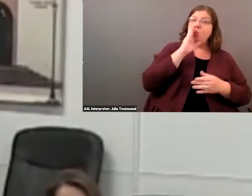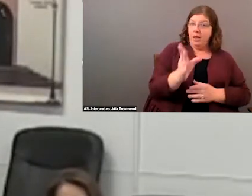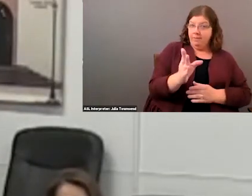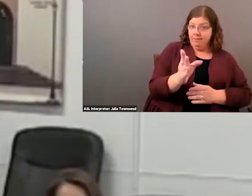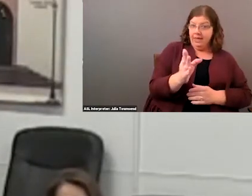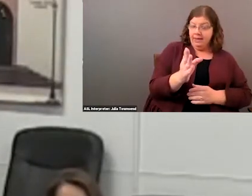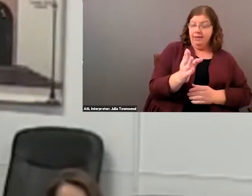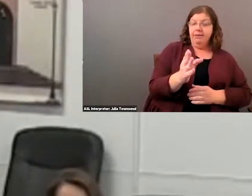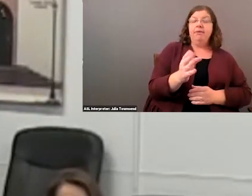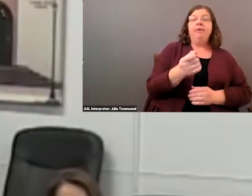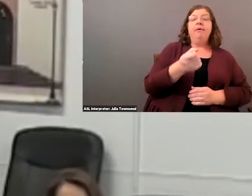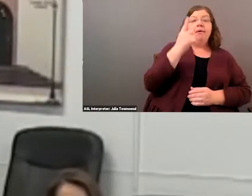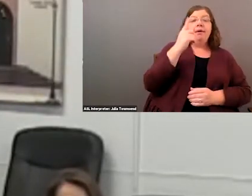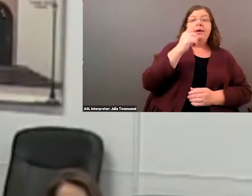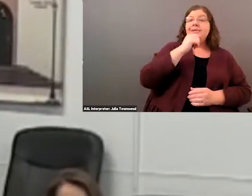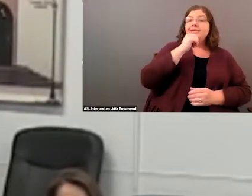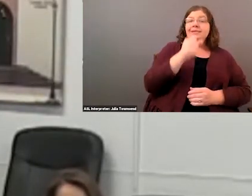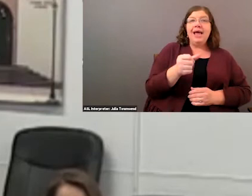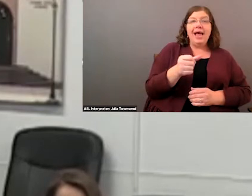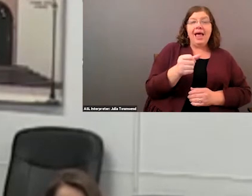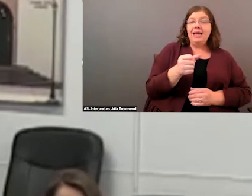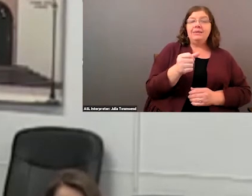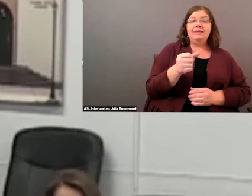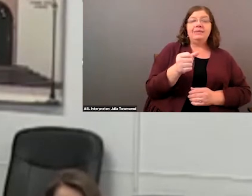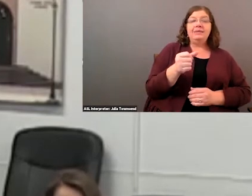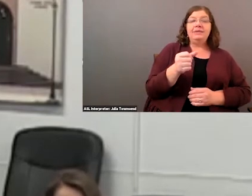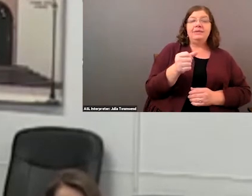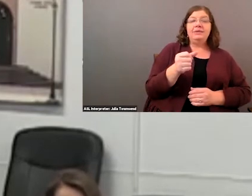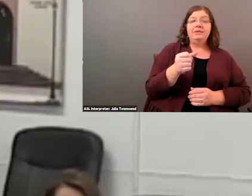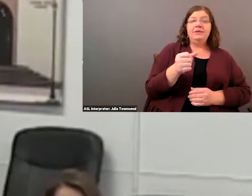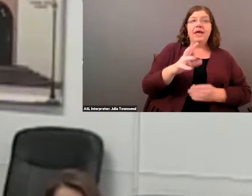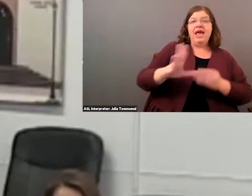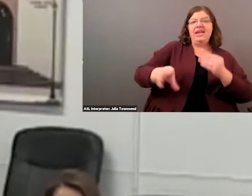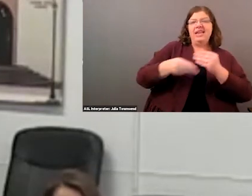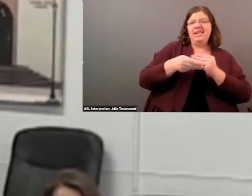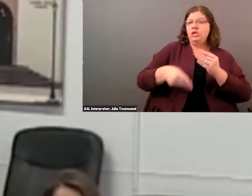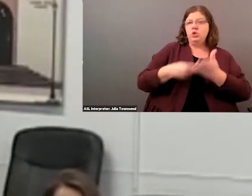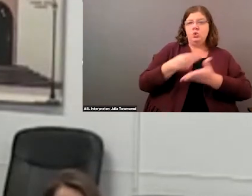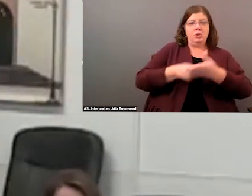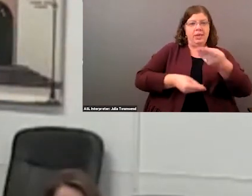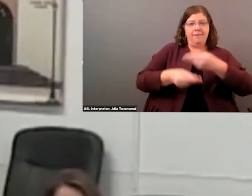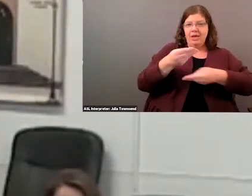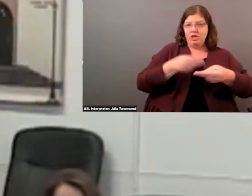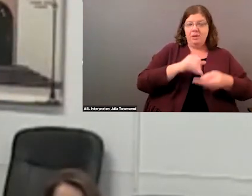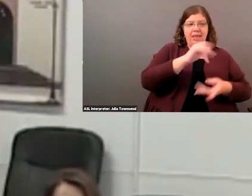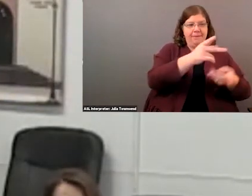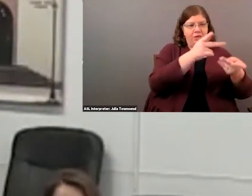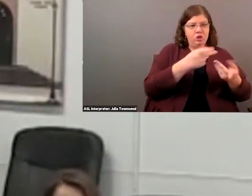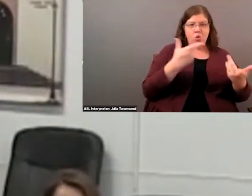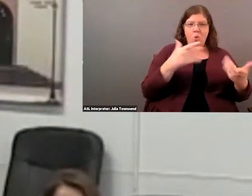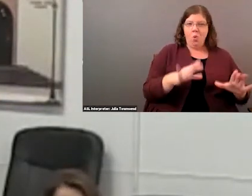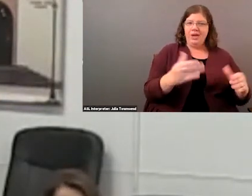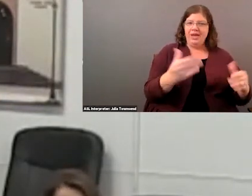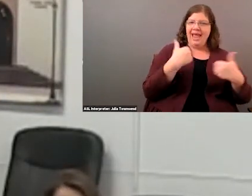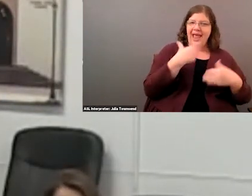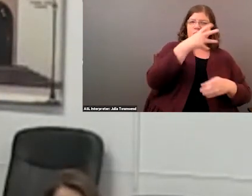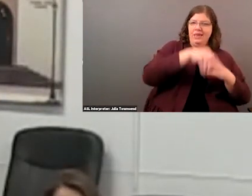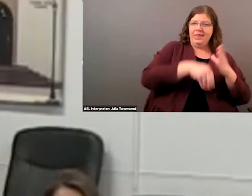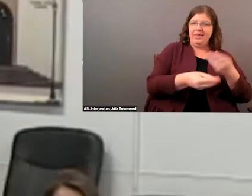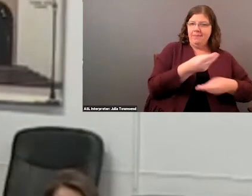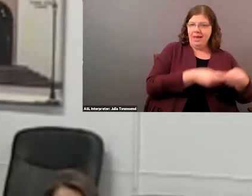budget, because that is a position that already exists in the budget. And so with that, I will turn it over to you for